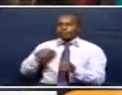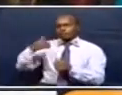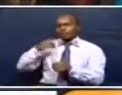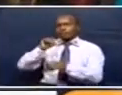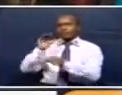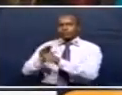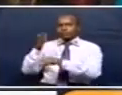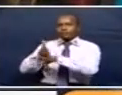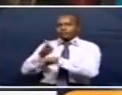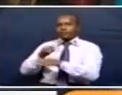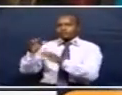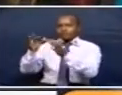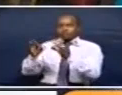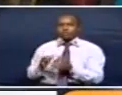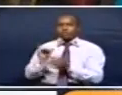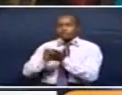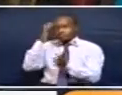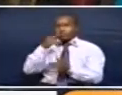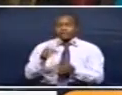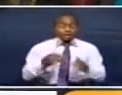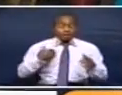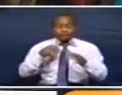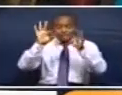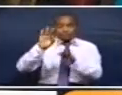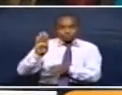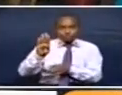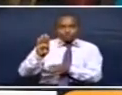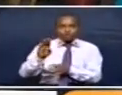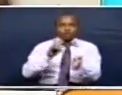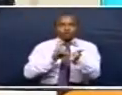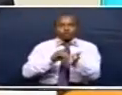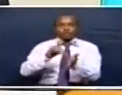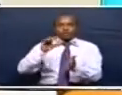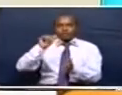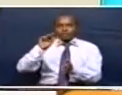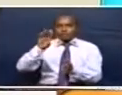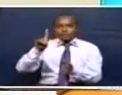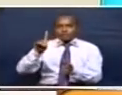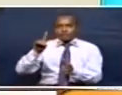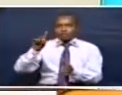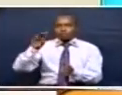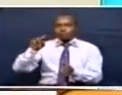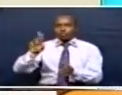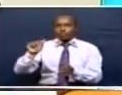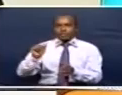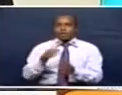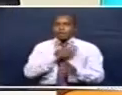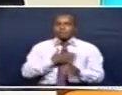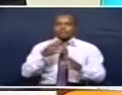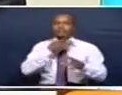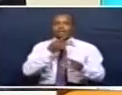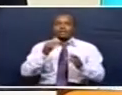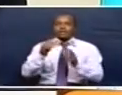fake accounts. That's what I'm saying. And then there's Facebook, Dr. Alfred Mutua, the one with many likes. Please like the page so that